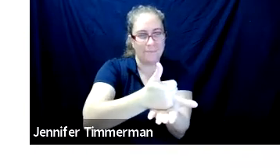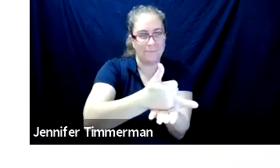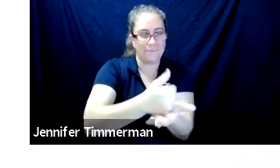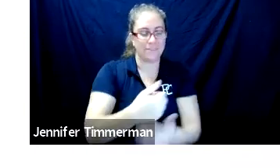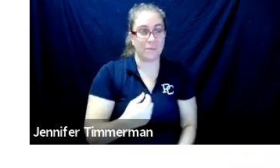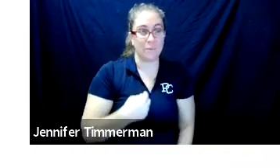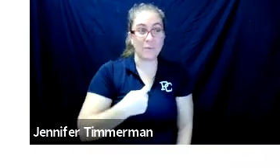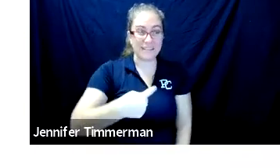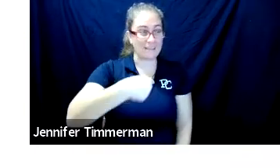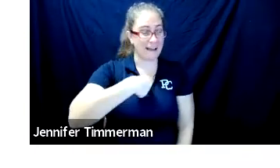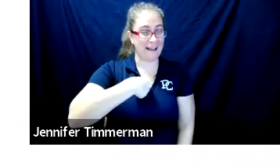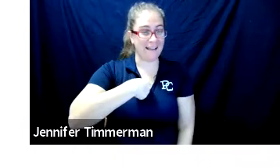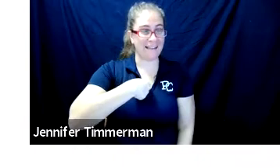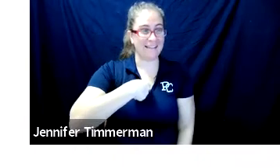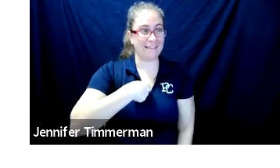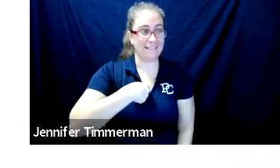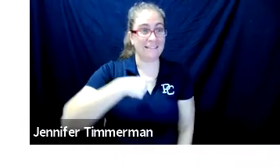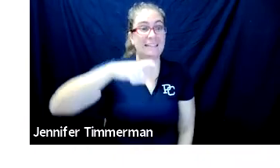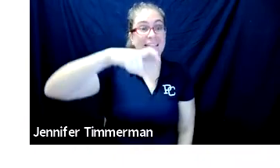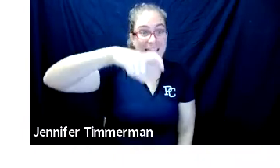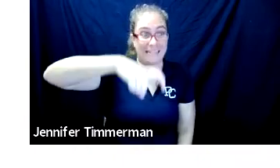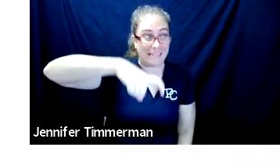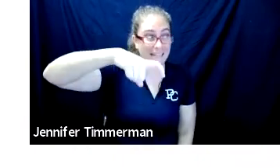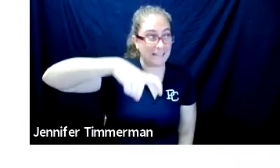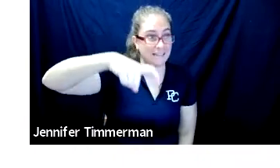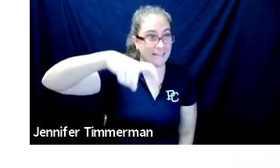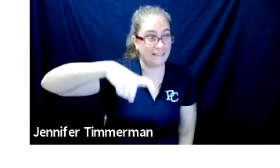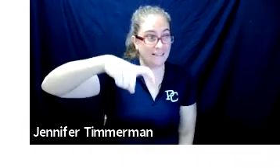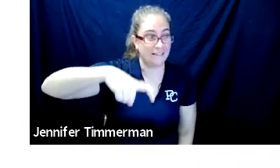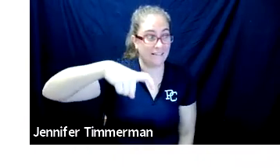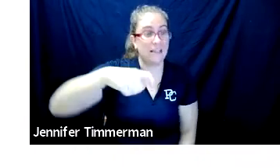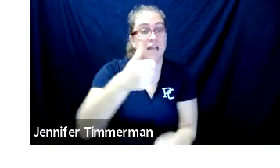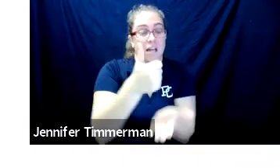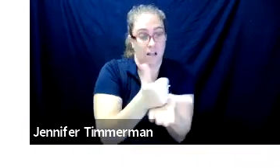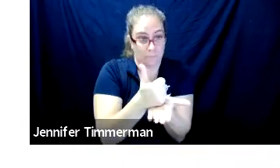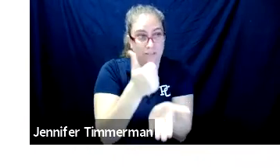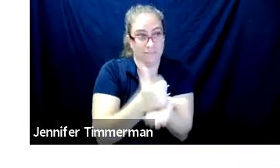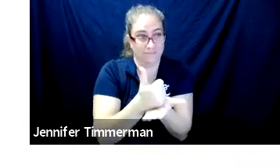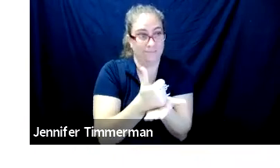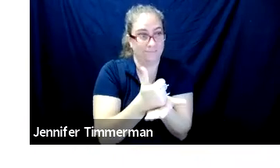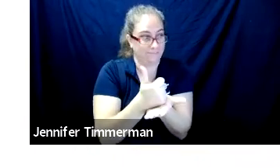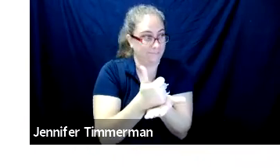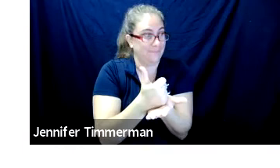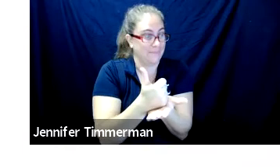Help. So one more time, I need help.